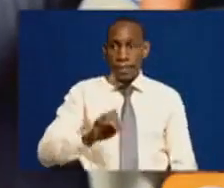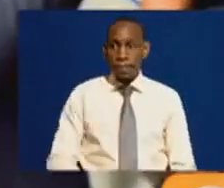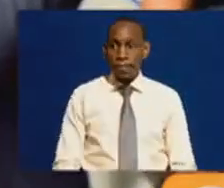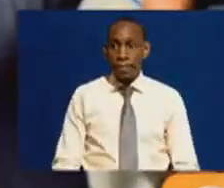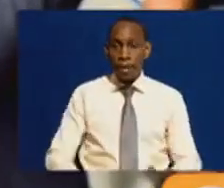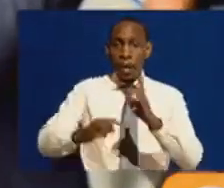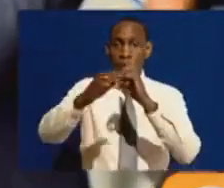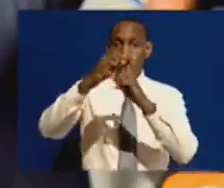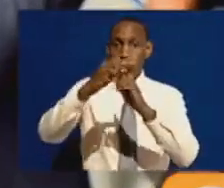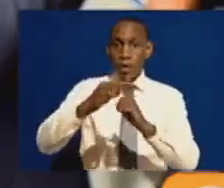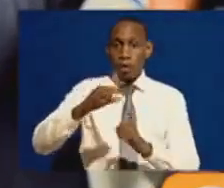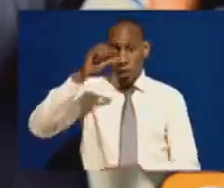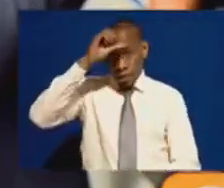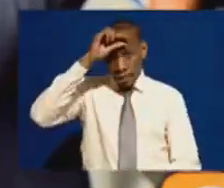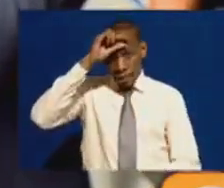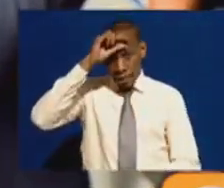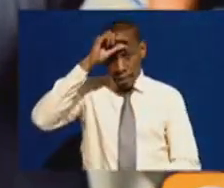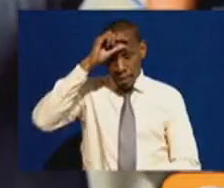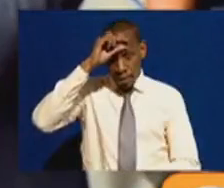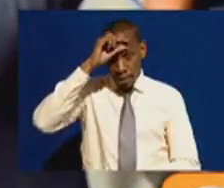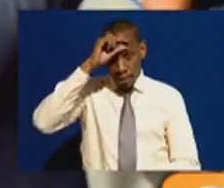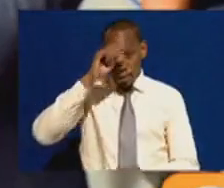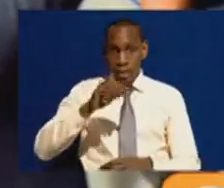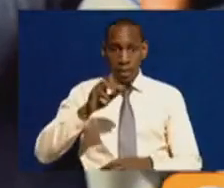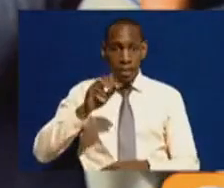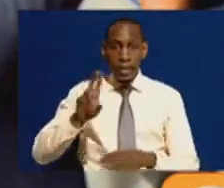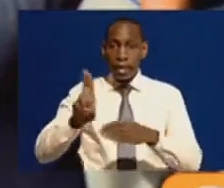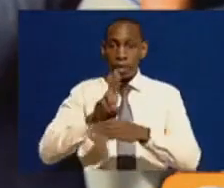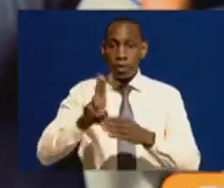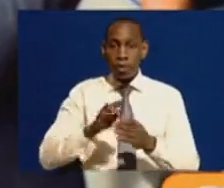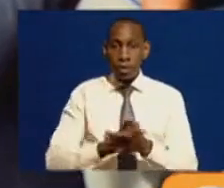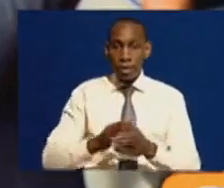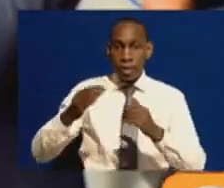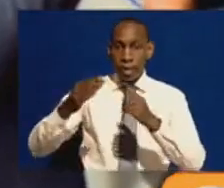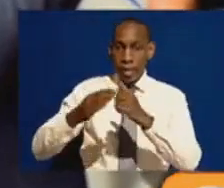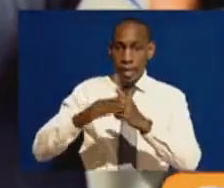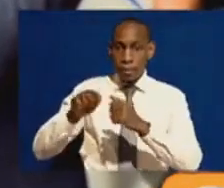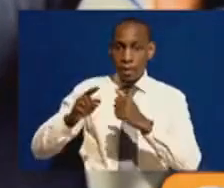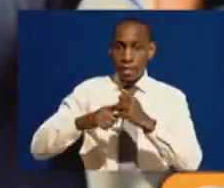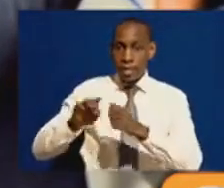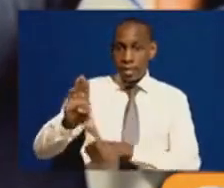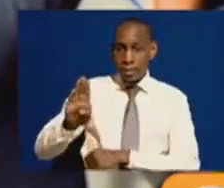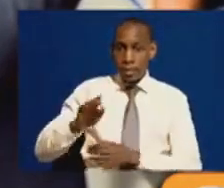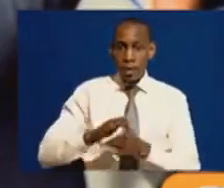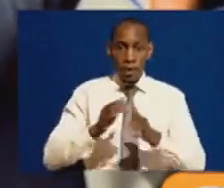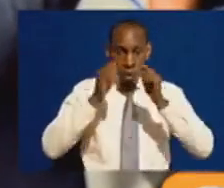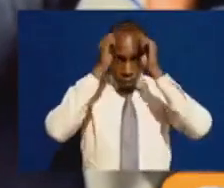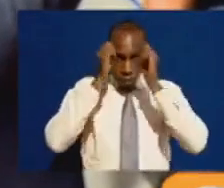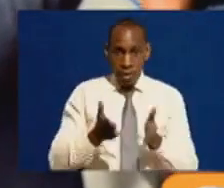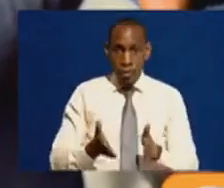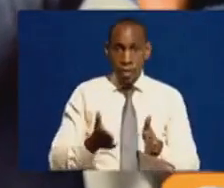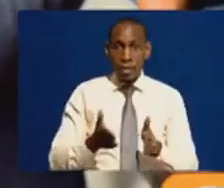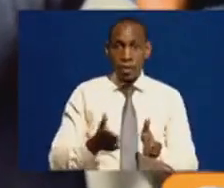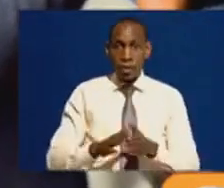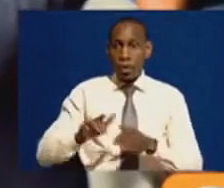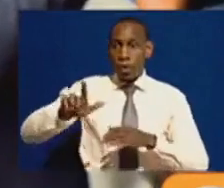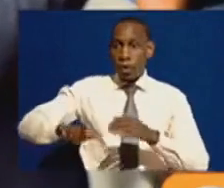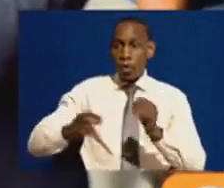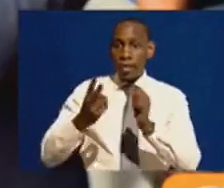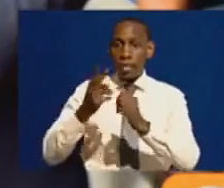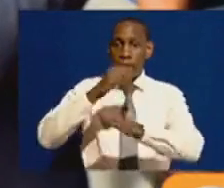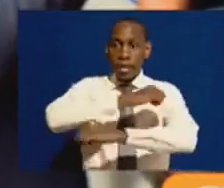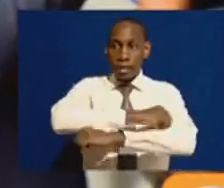the government will spend Kenya shillings 9.6 billion for the runners in a junior